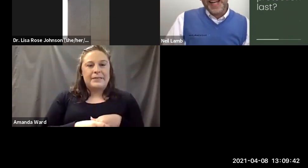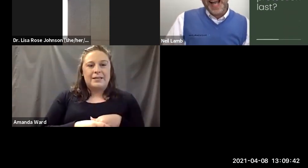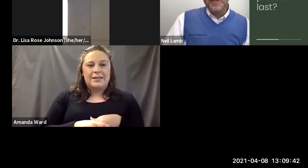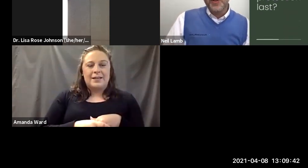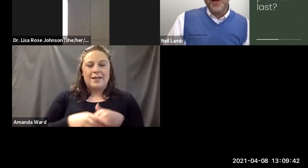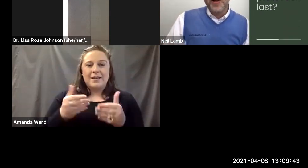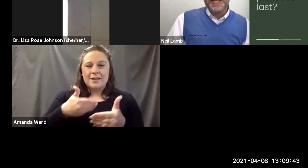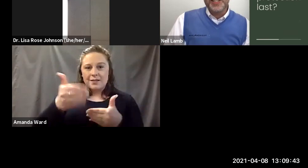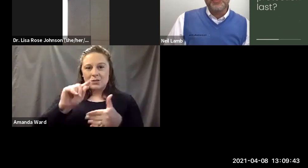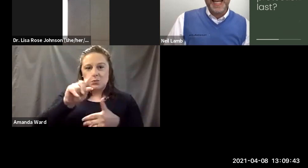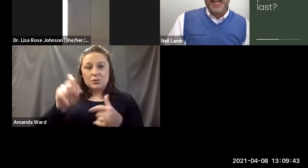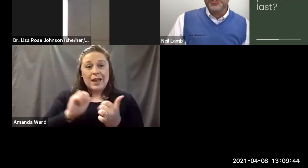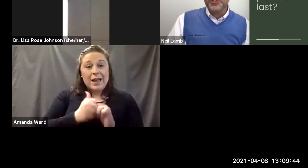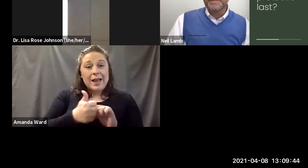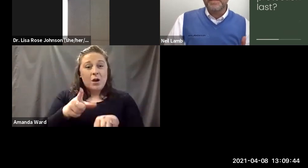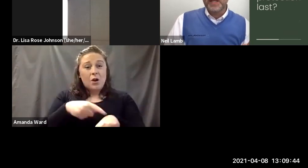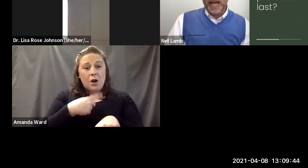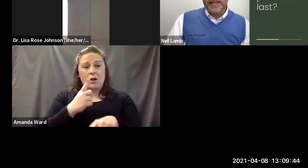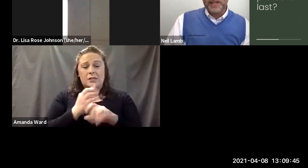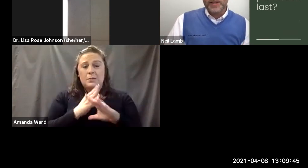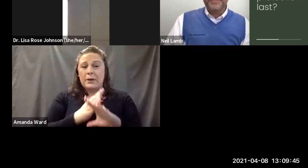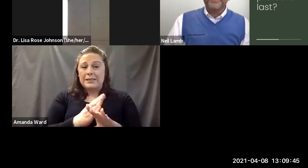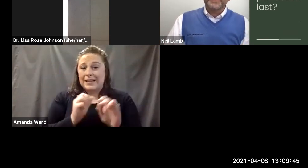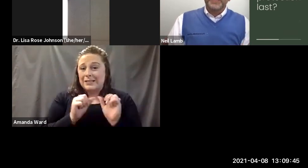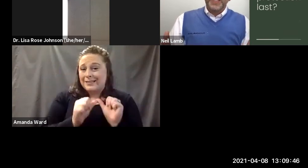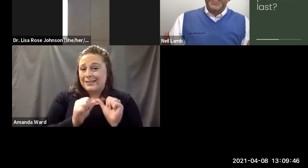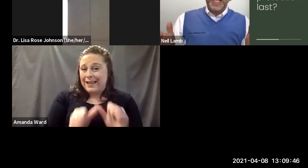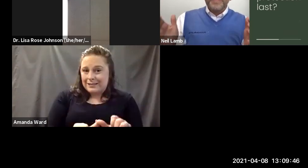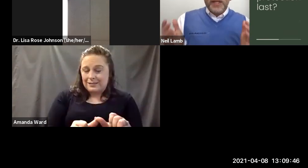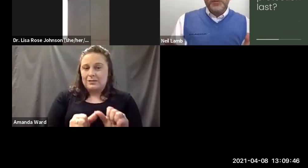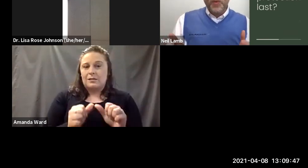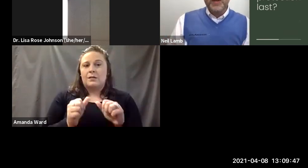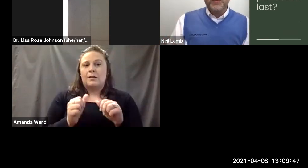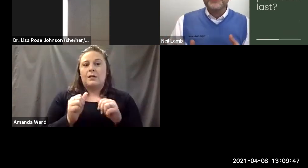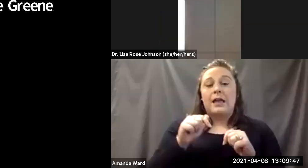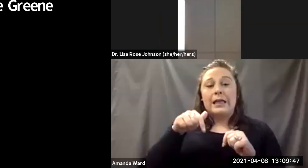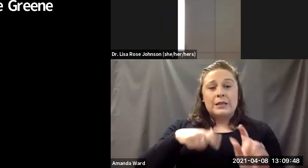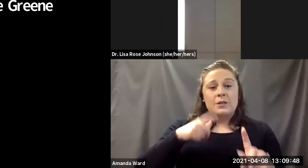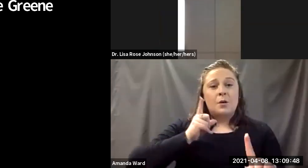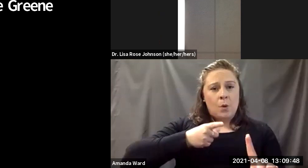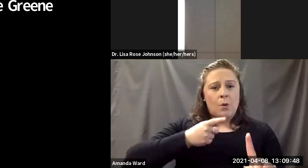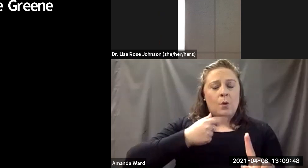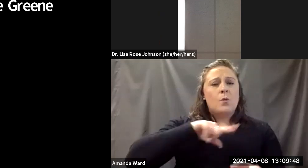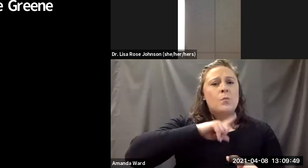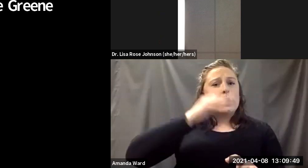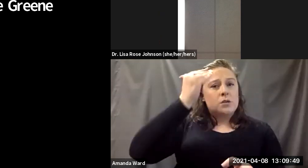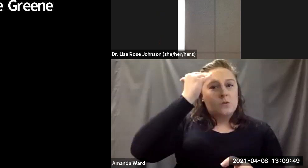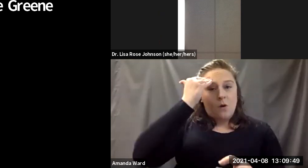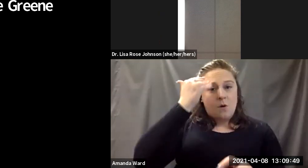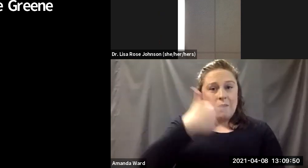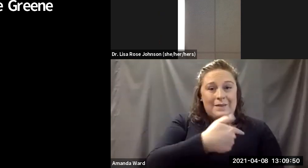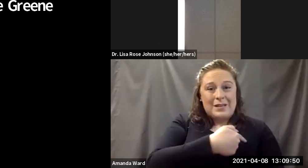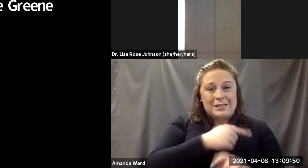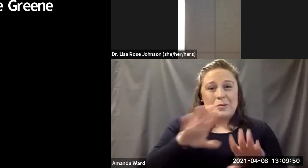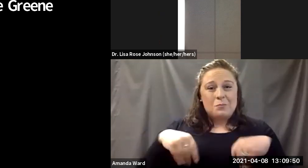Next question, how long does protection last? At this point, we know that the vaccines